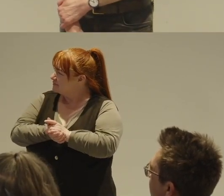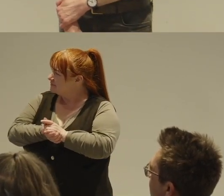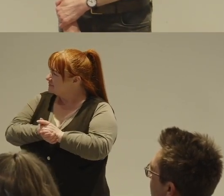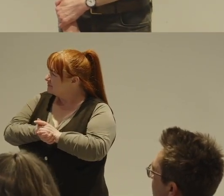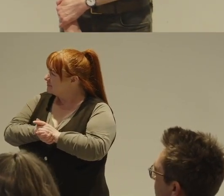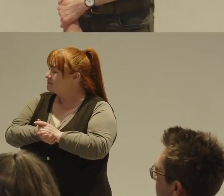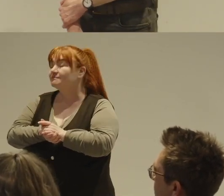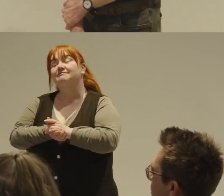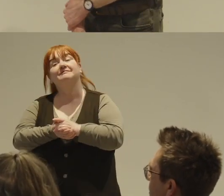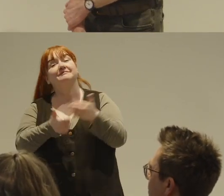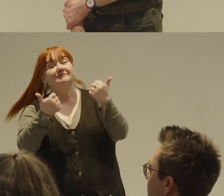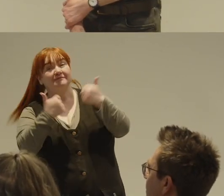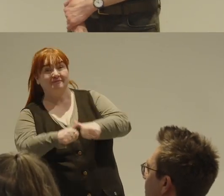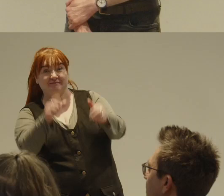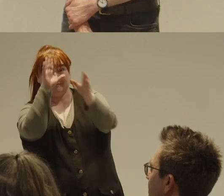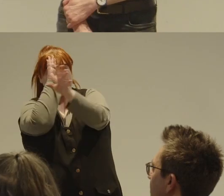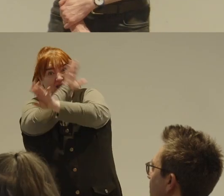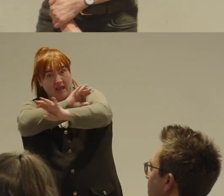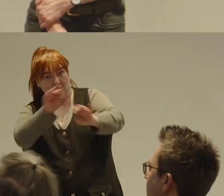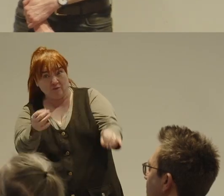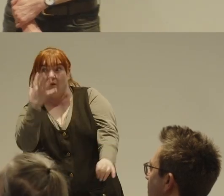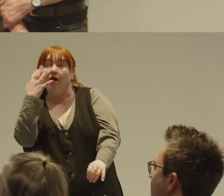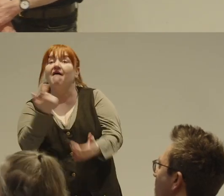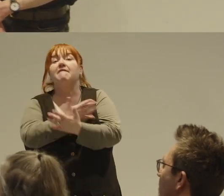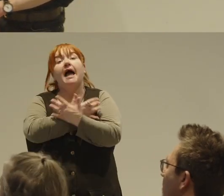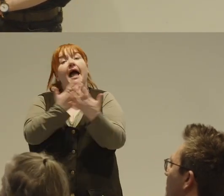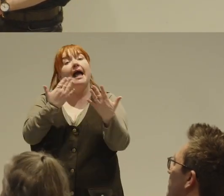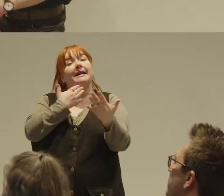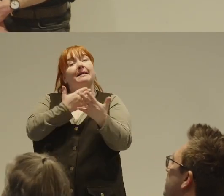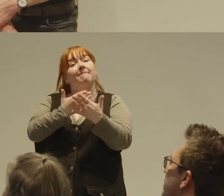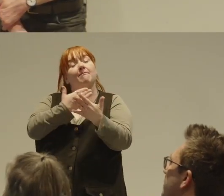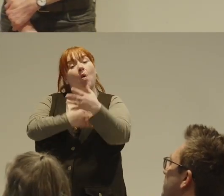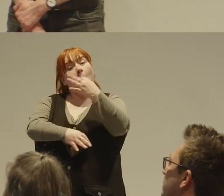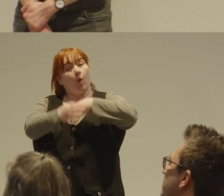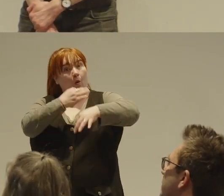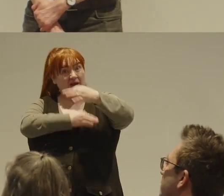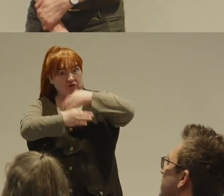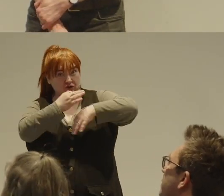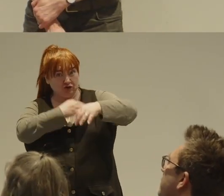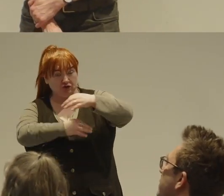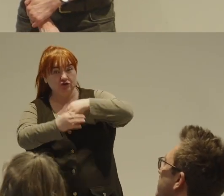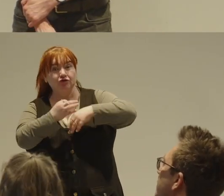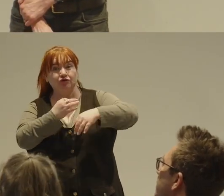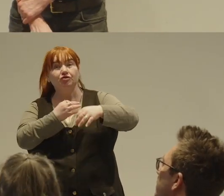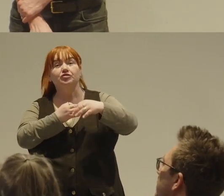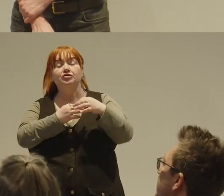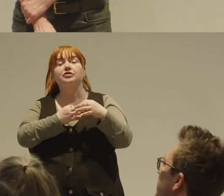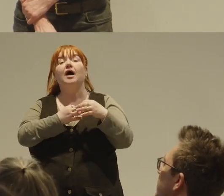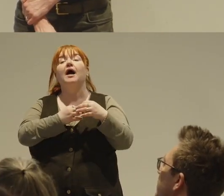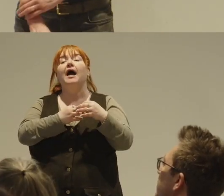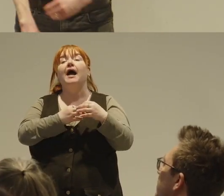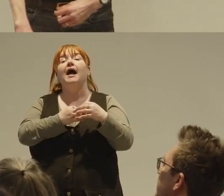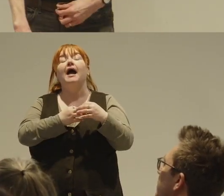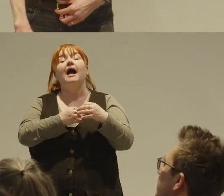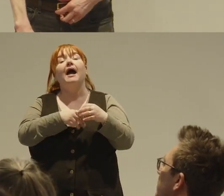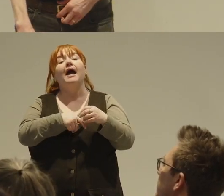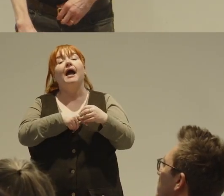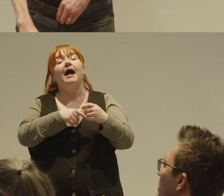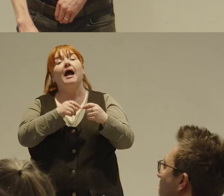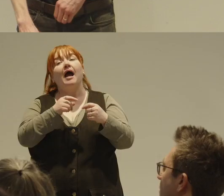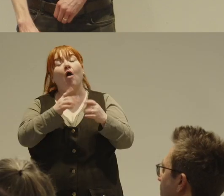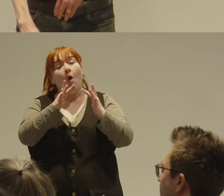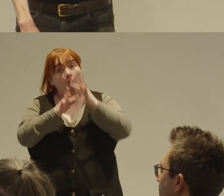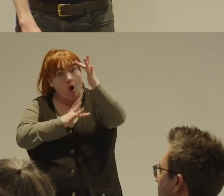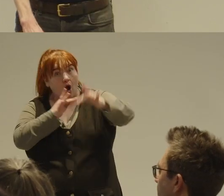you know, if you've got any more questions and people that are still online, still watching, you can still keep your